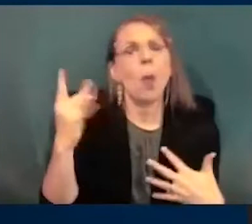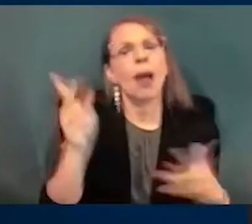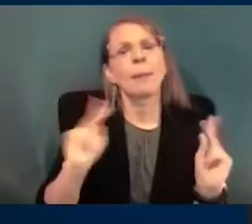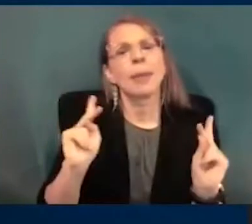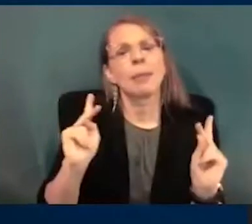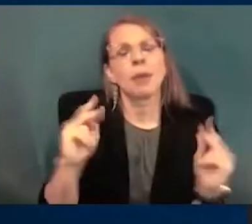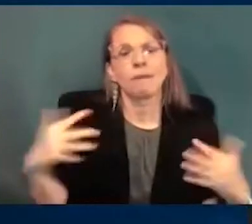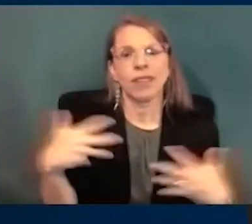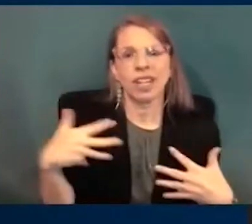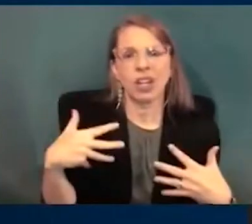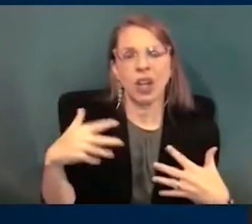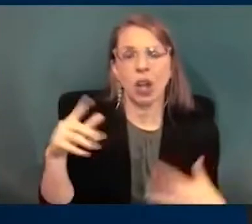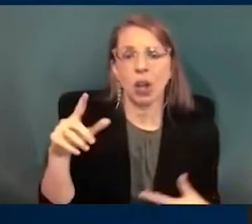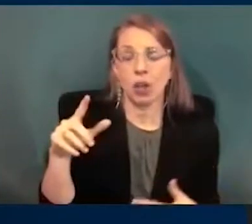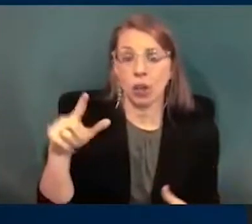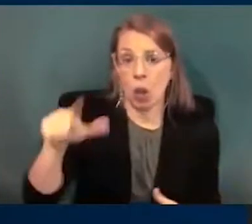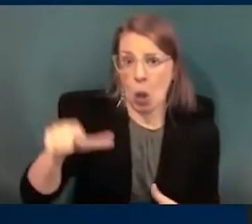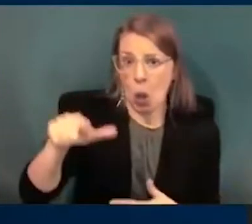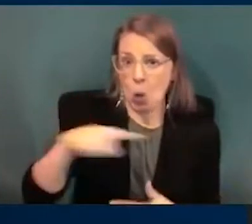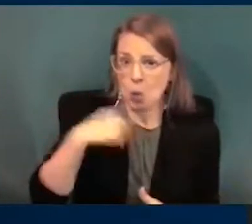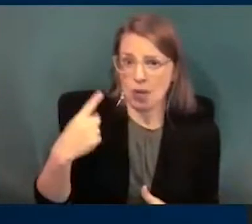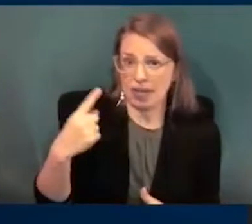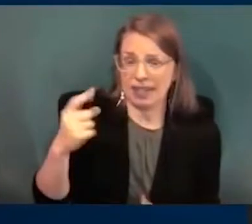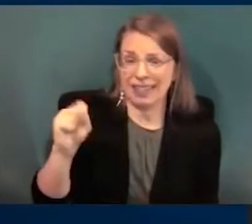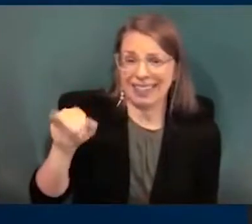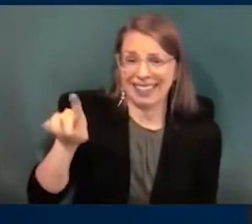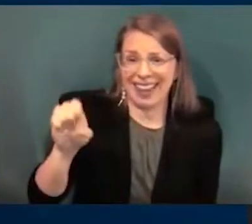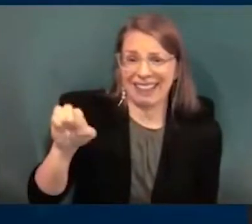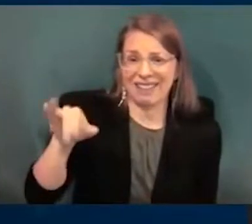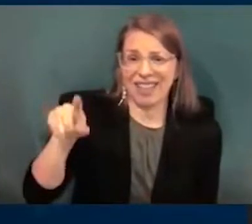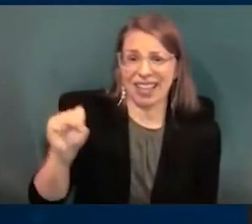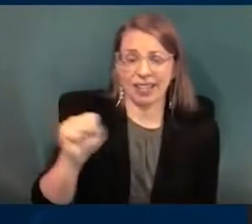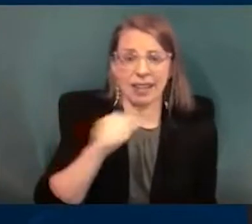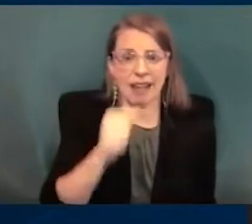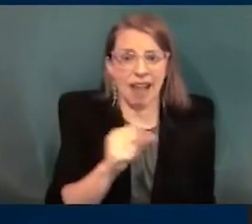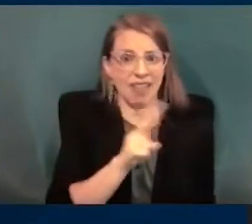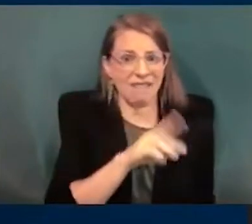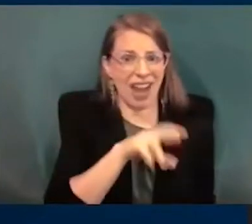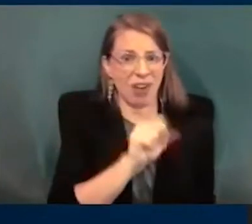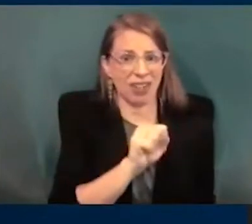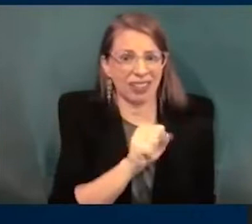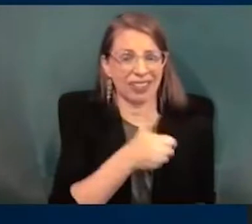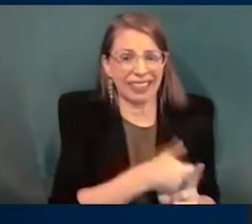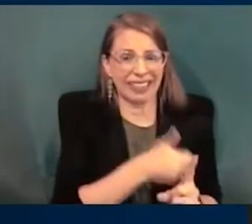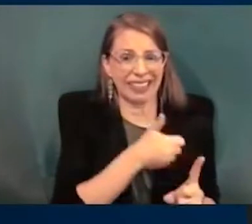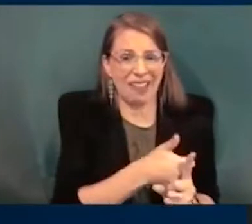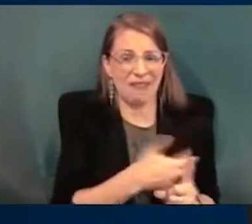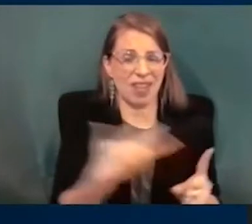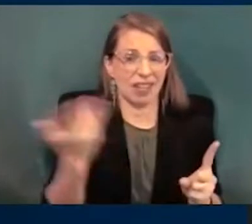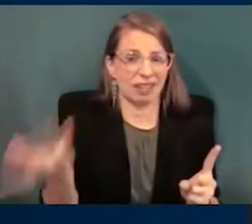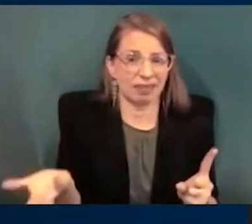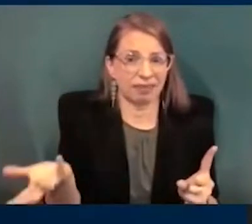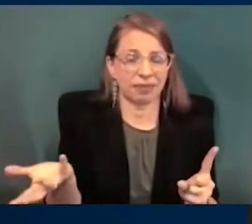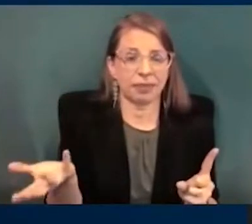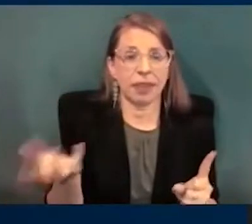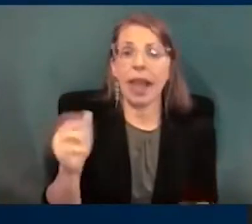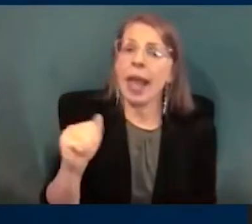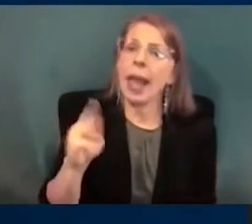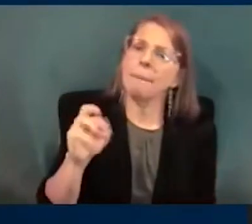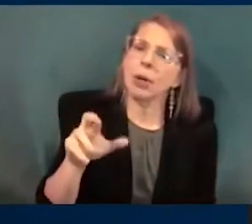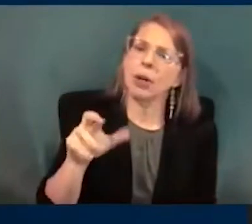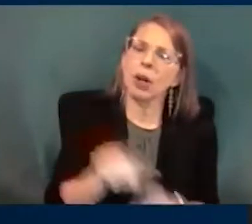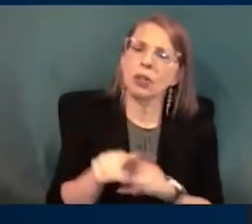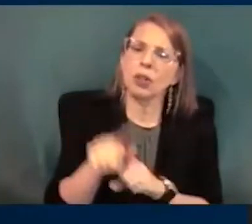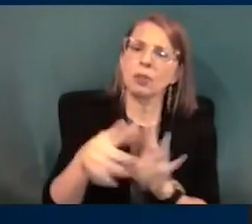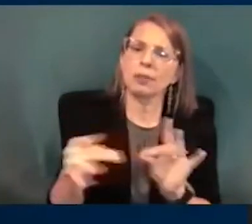side effects of the vaccine and not the virus itself? And then also, Amber, you made mention that you knew